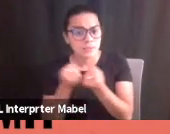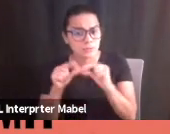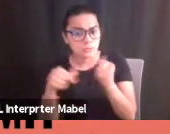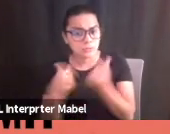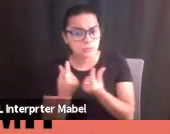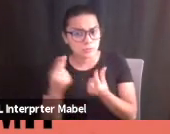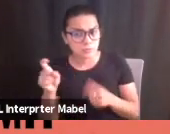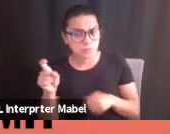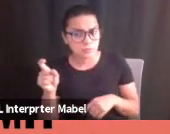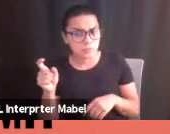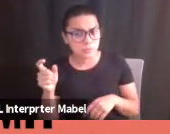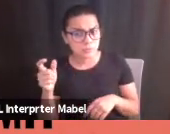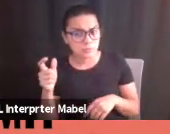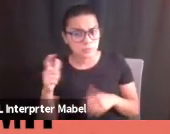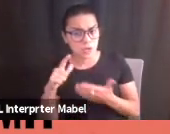laws passed in those states?